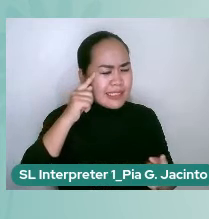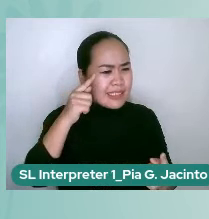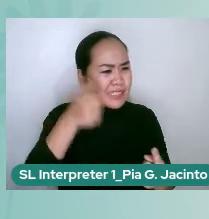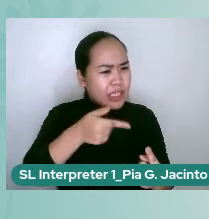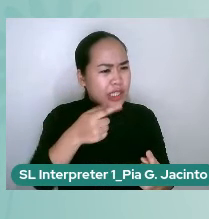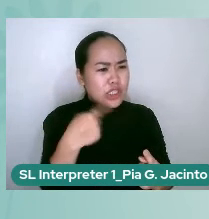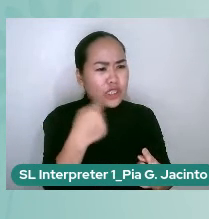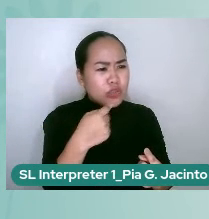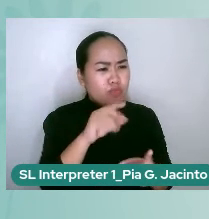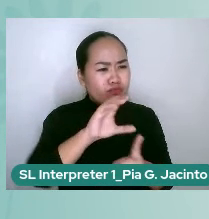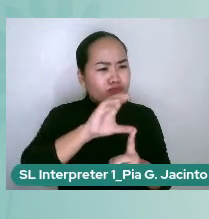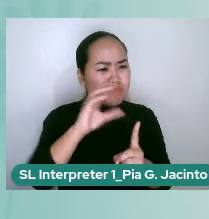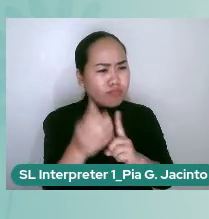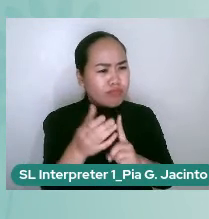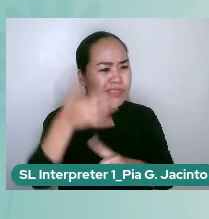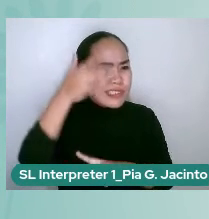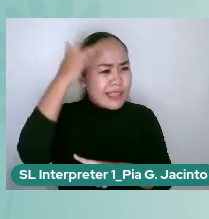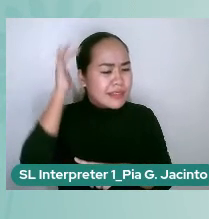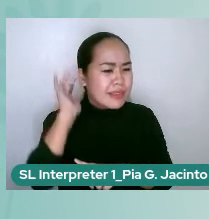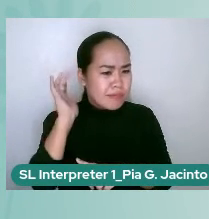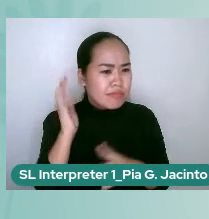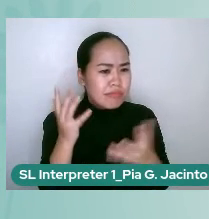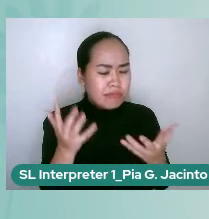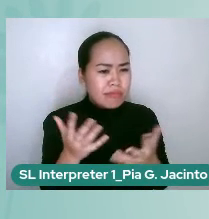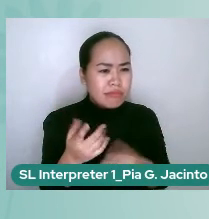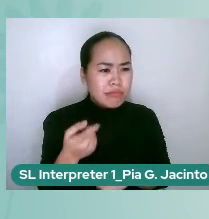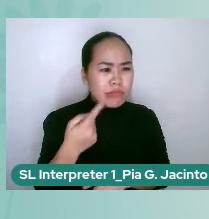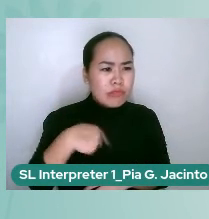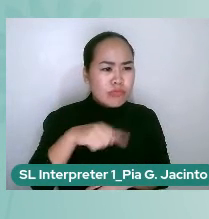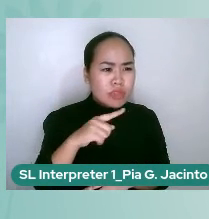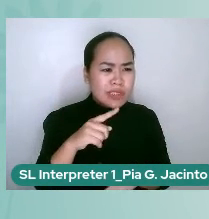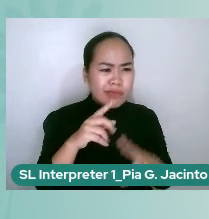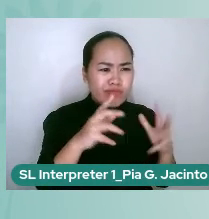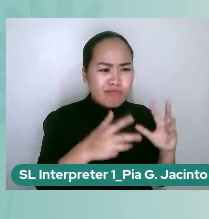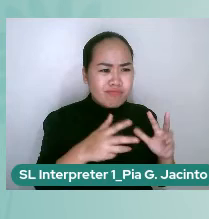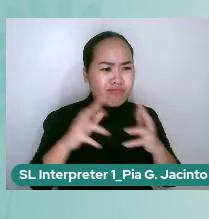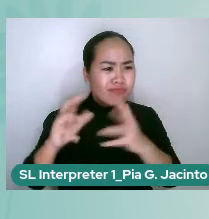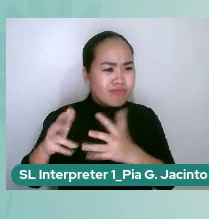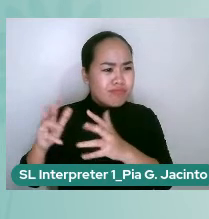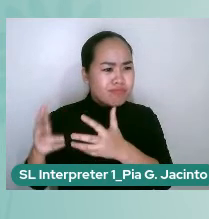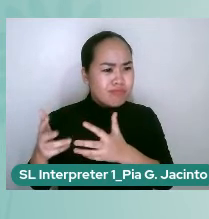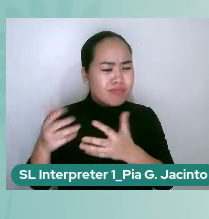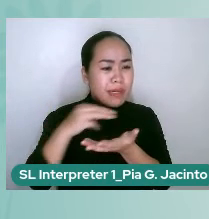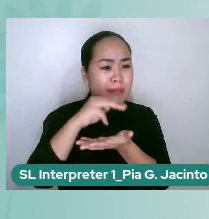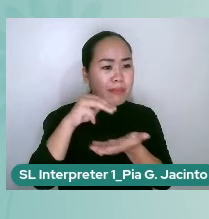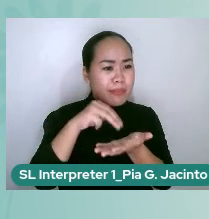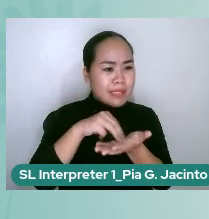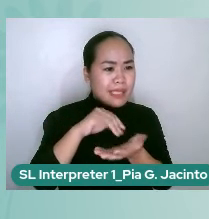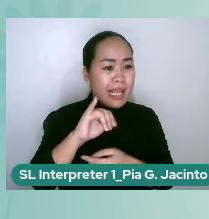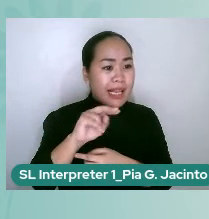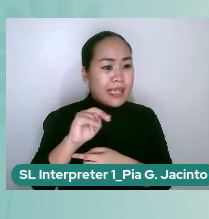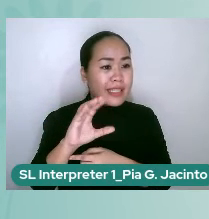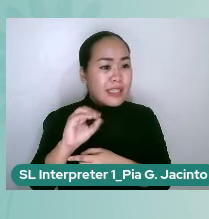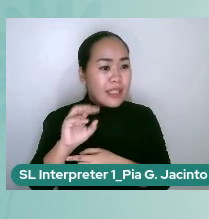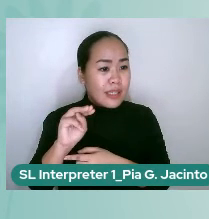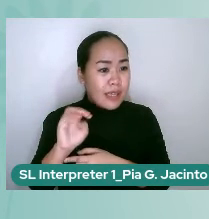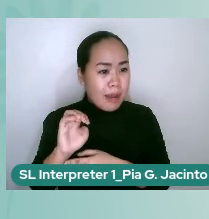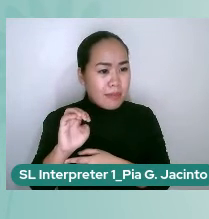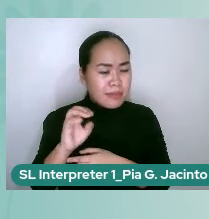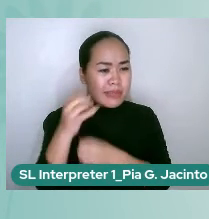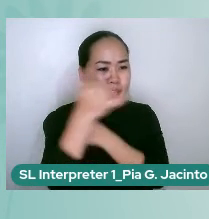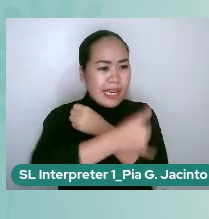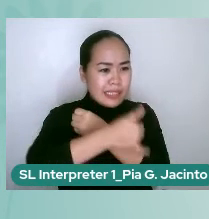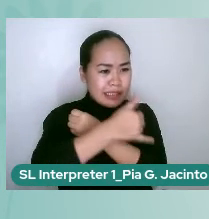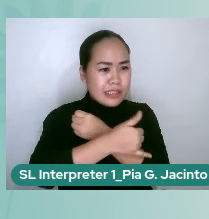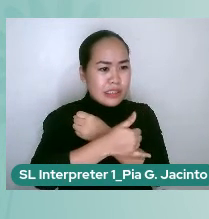culturally sensitive. We are classified as a middle income country, and on the Human Development Index, we